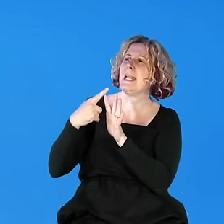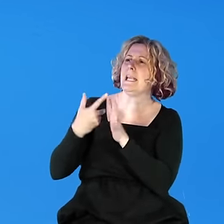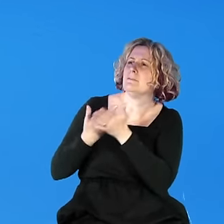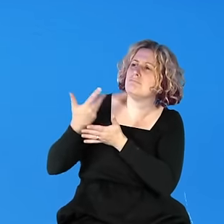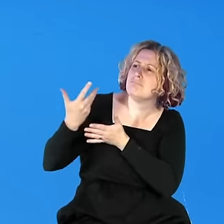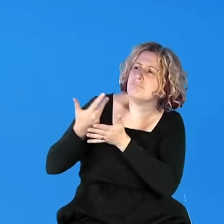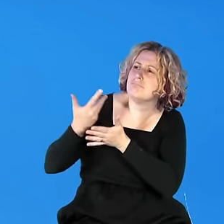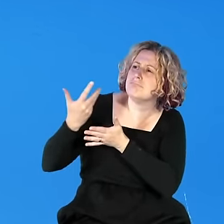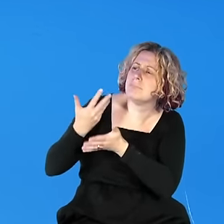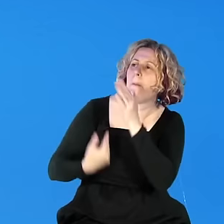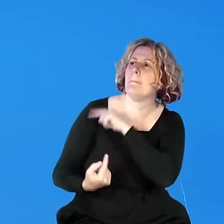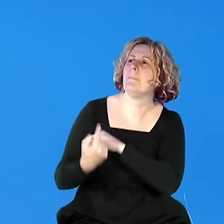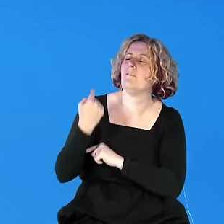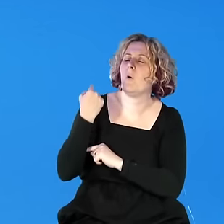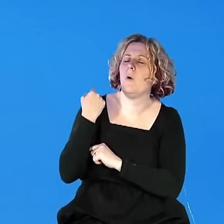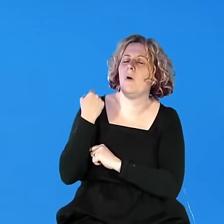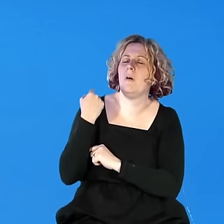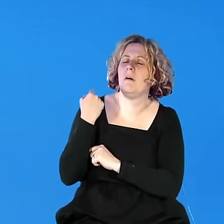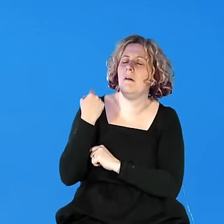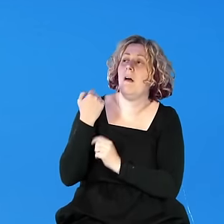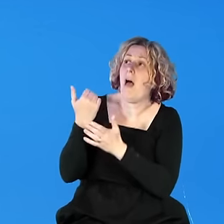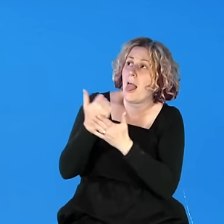Father, help us to be people of your delight.